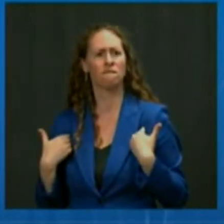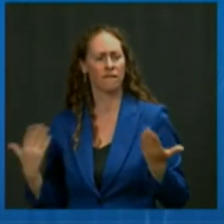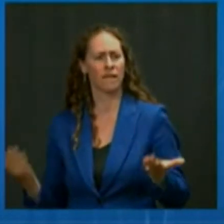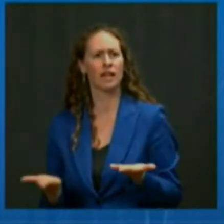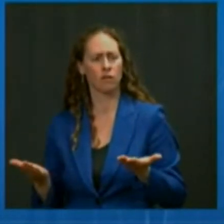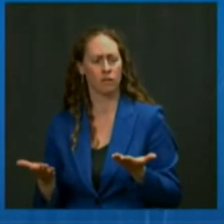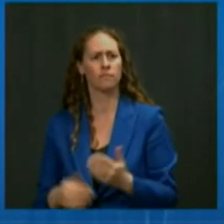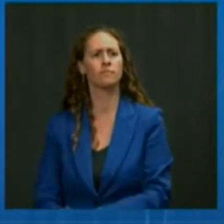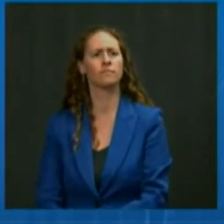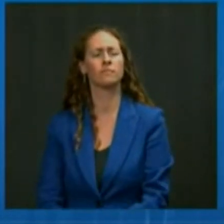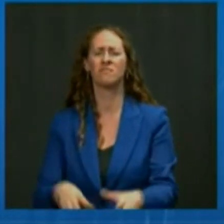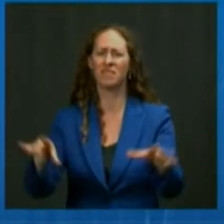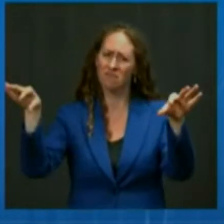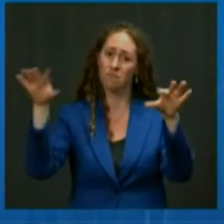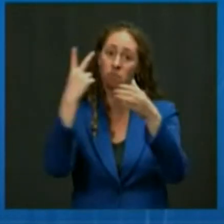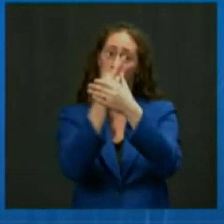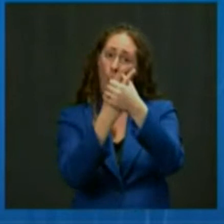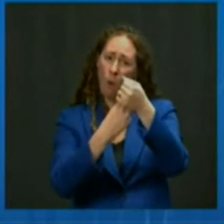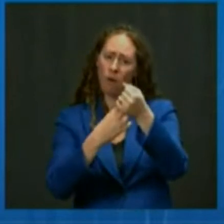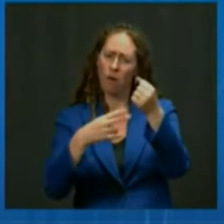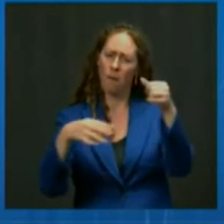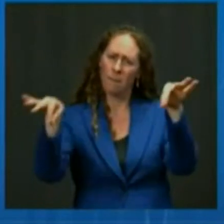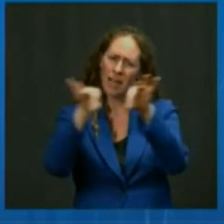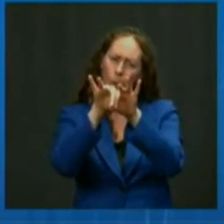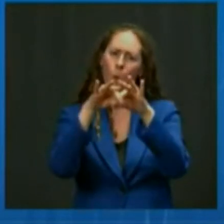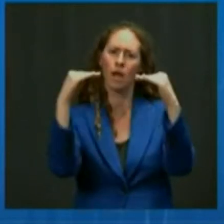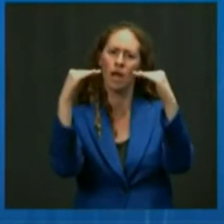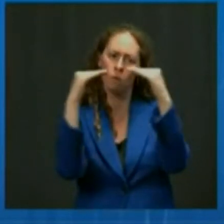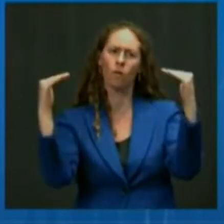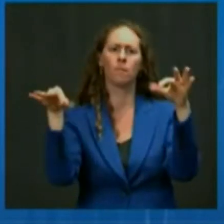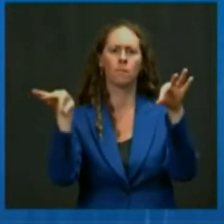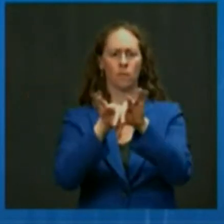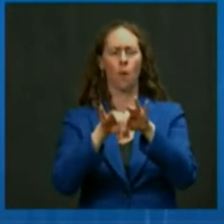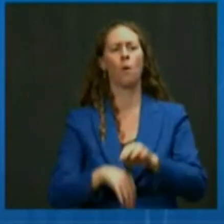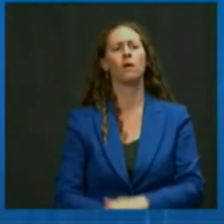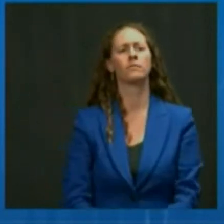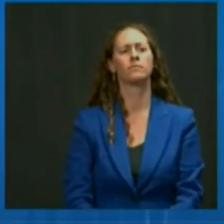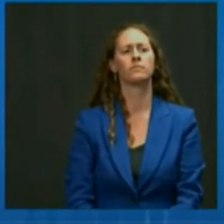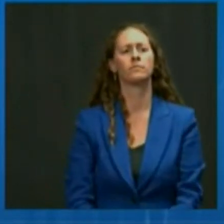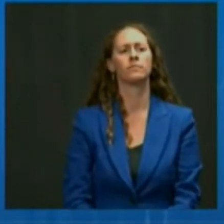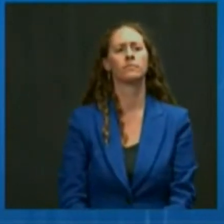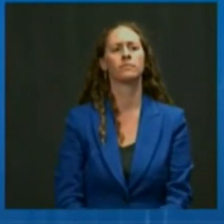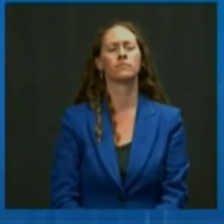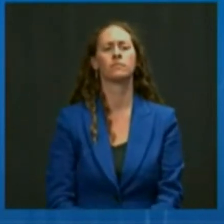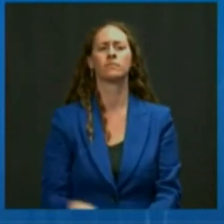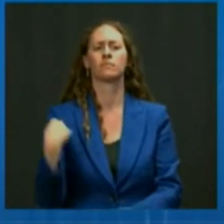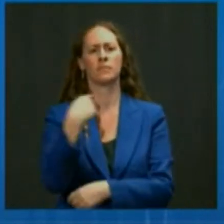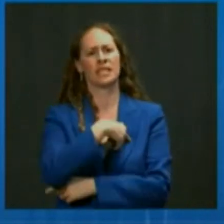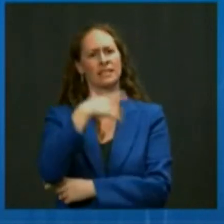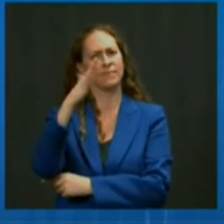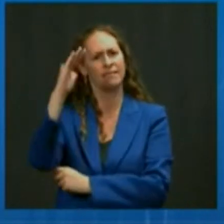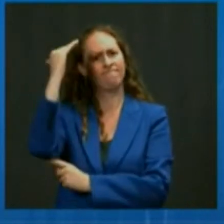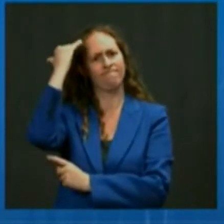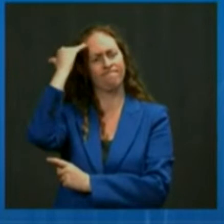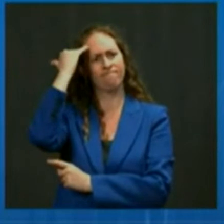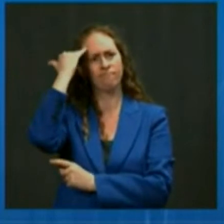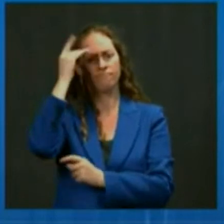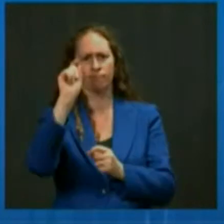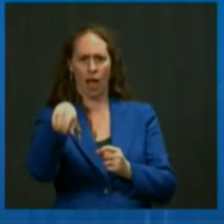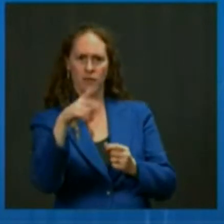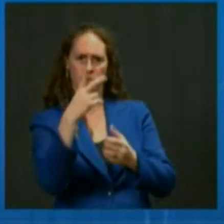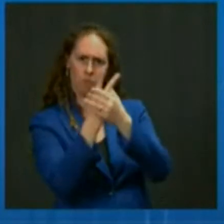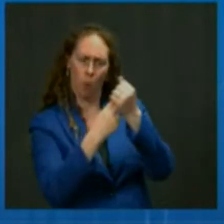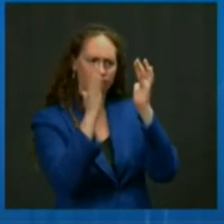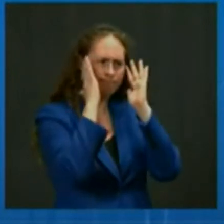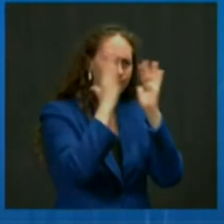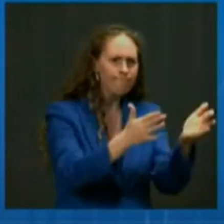key to preventing the rise of future variants. We know that, we see that clearly, and we believe we have to work on both fronts as we have been. But Lev,